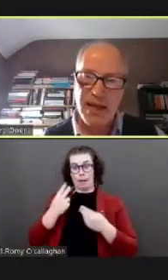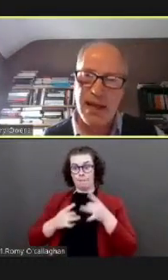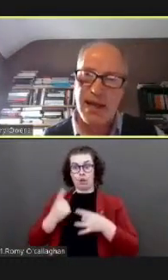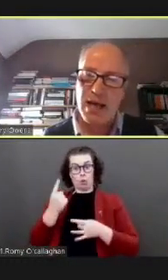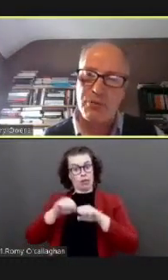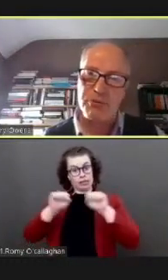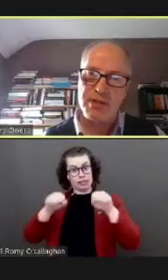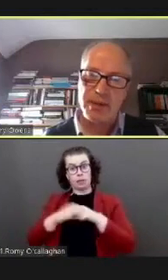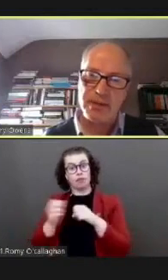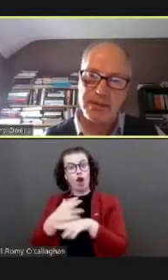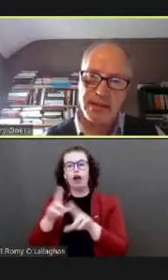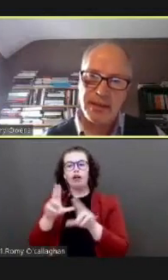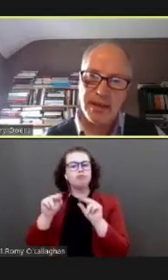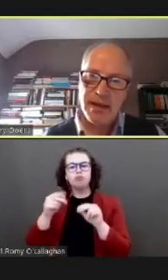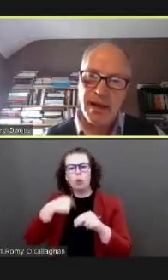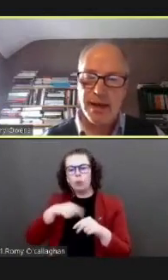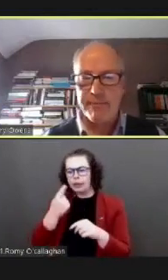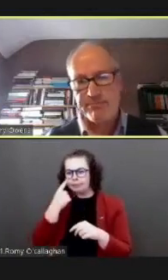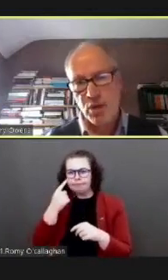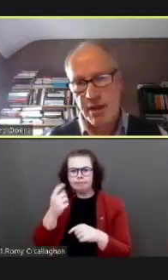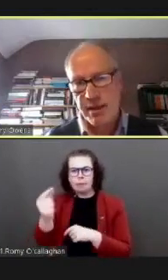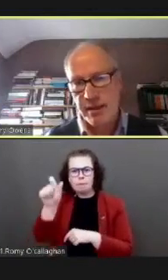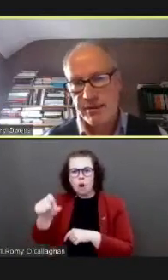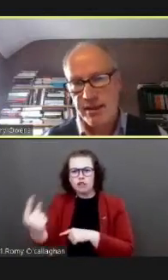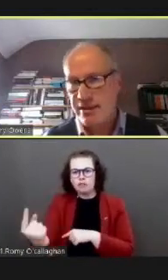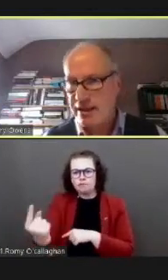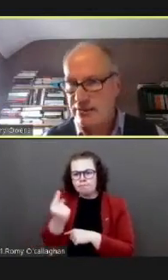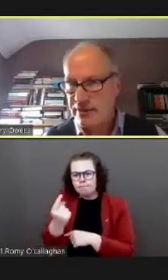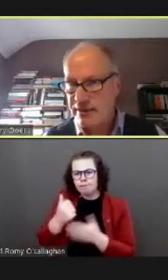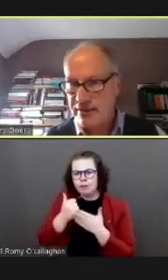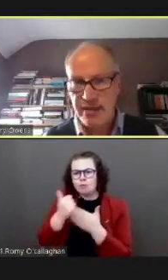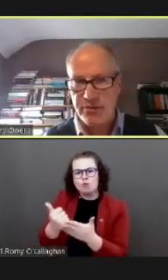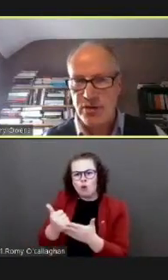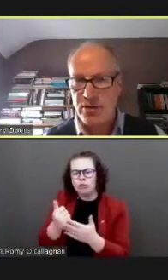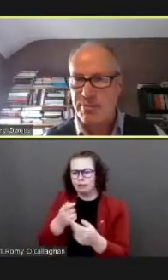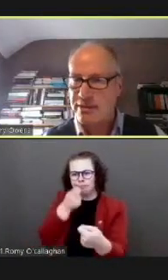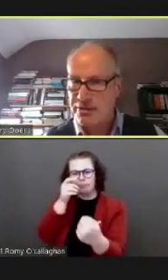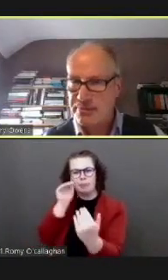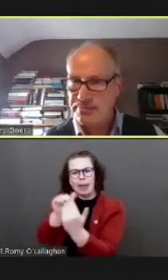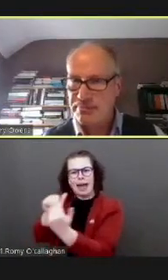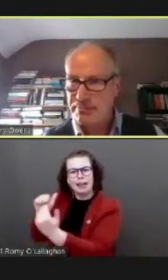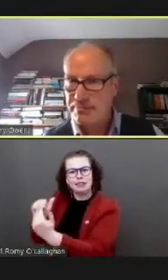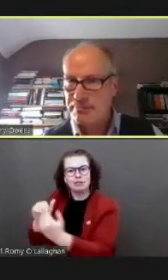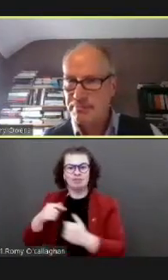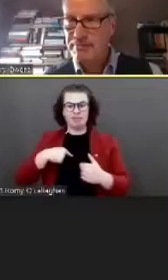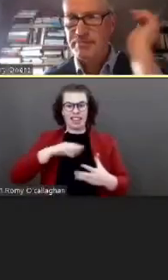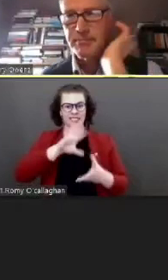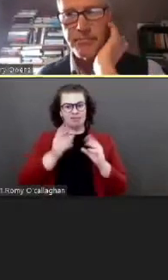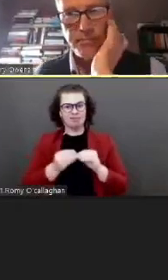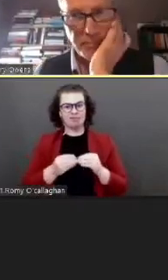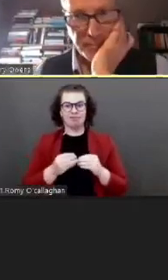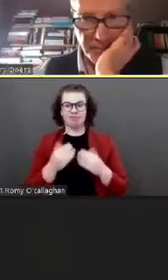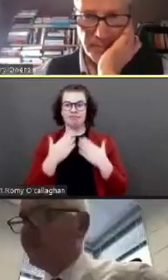know, that's how we respond. Okay, that's kind of it. Thank you, Fergal. Back to you.